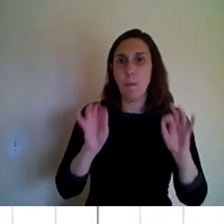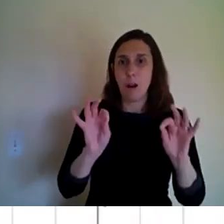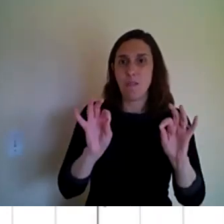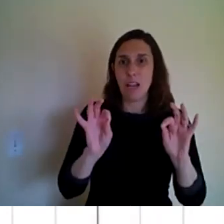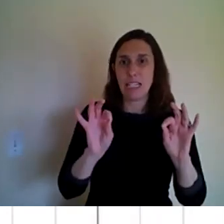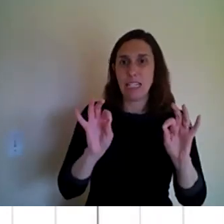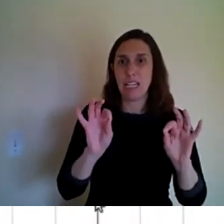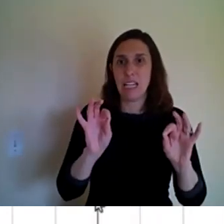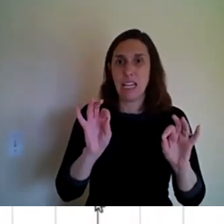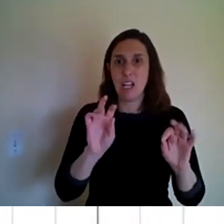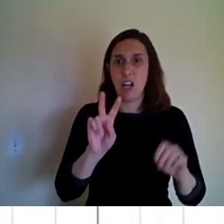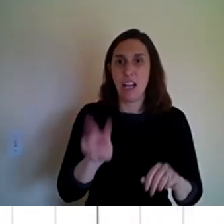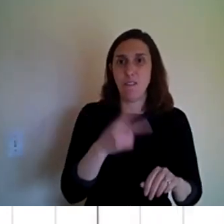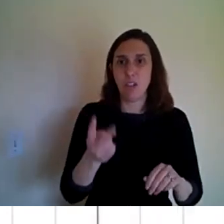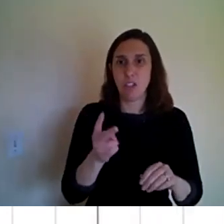x,